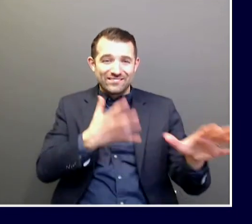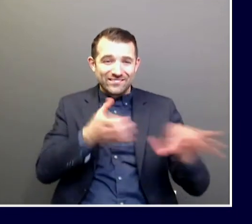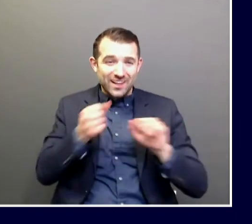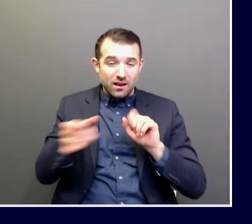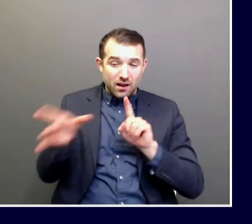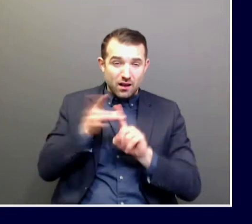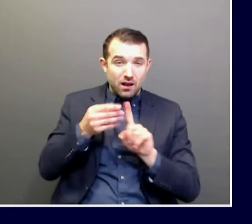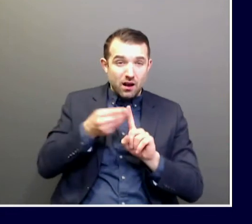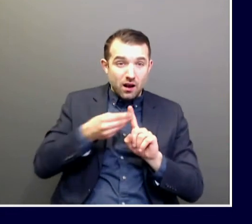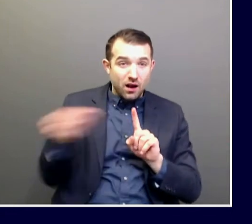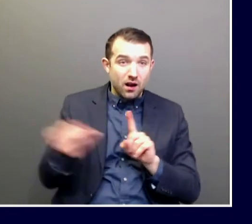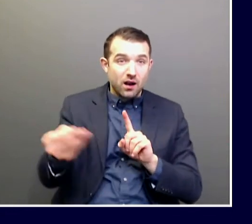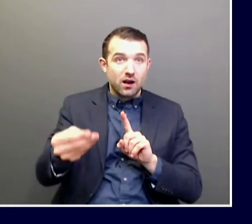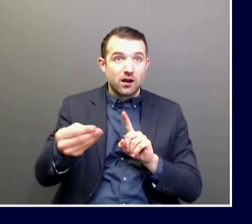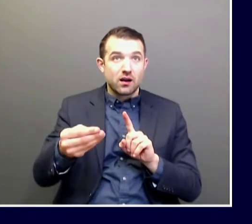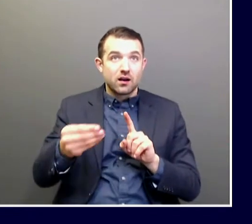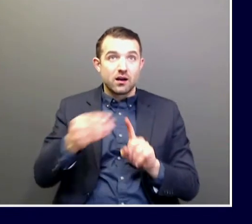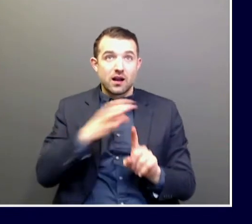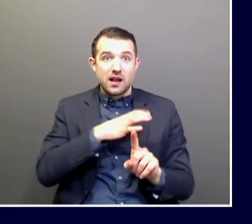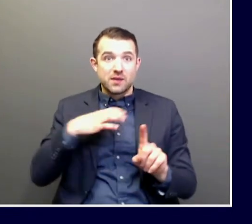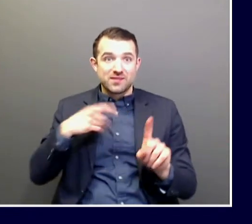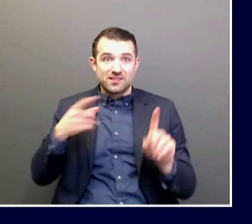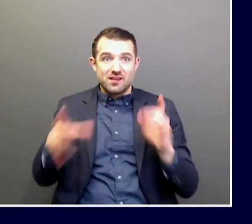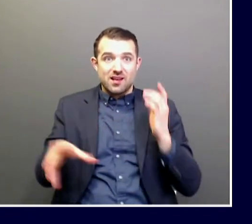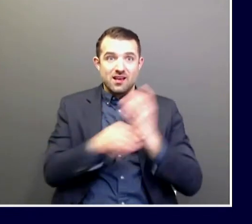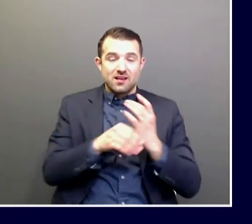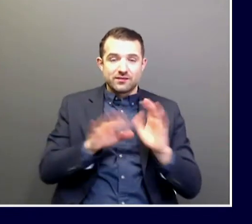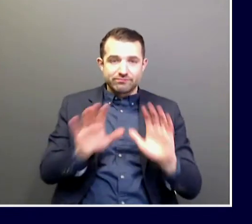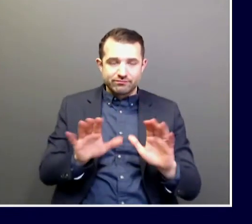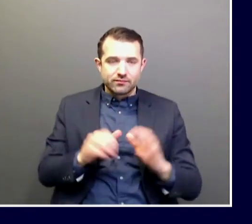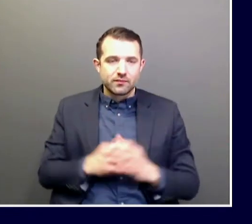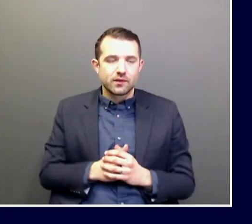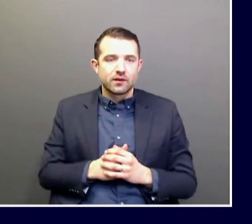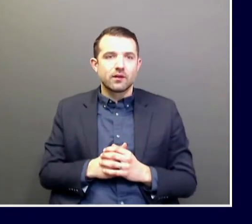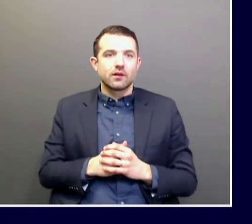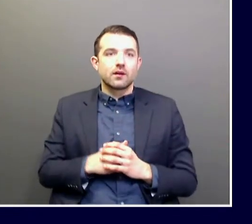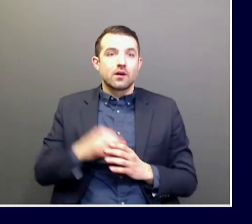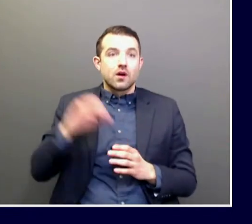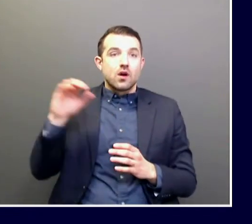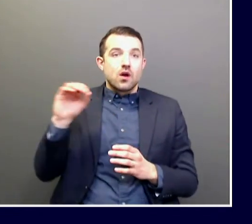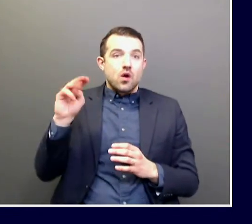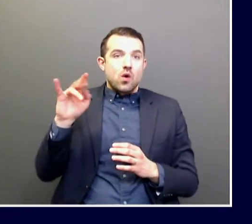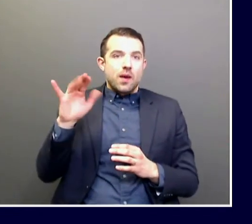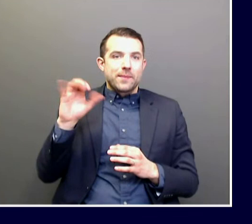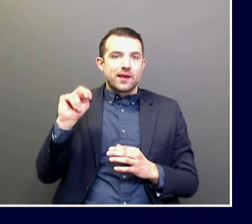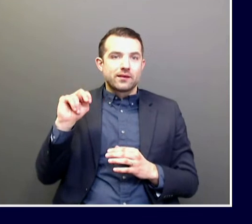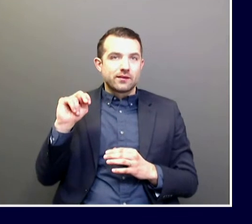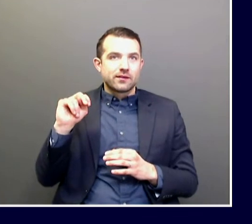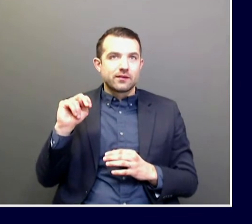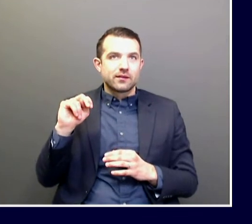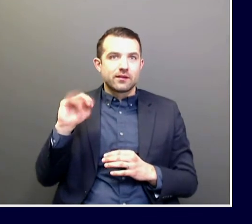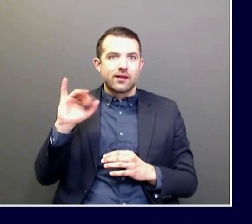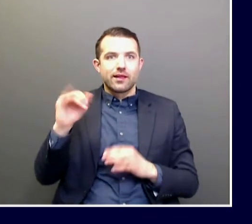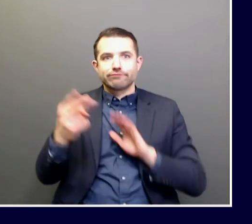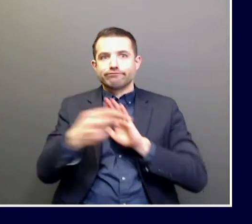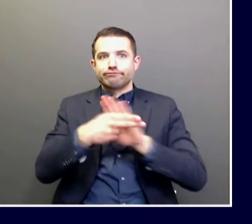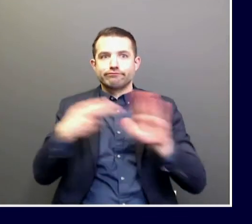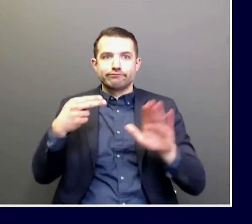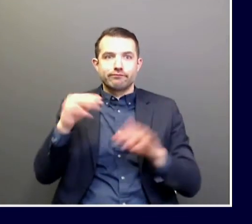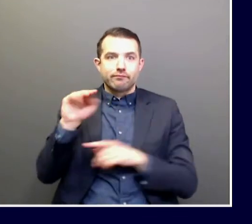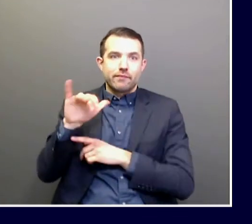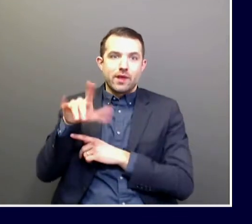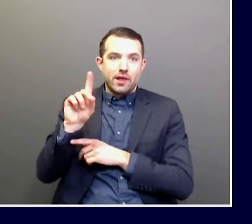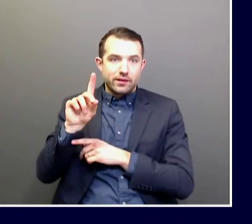what the commissioner noted, is the notion that Omicron is mild. And I think, Chris, the way that I would frame it